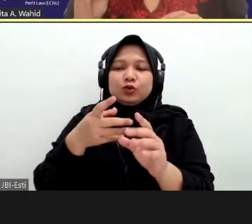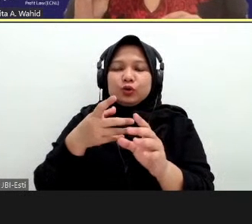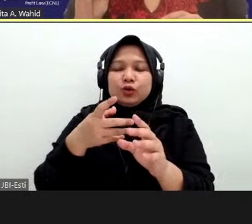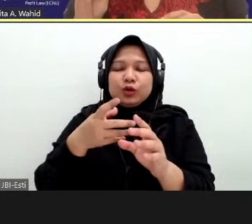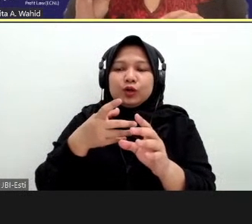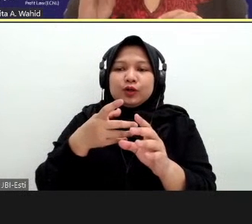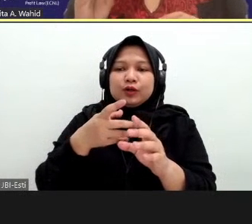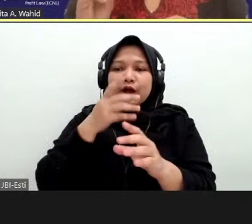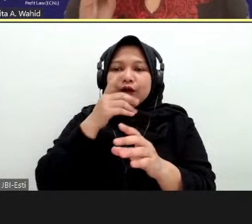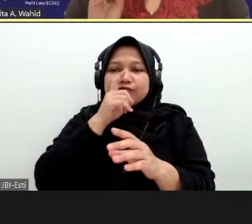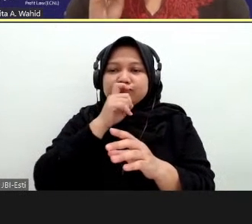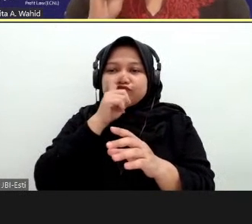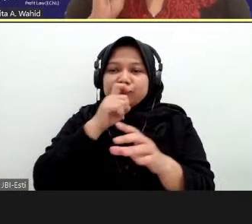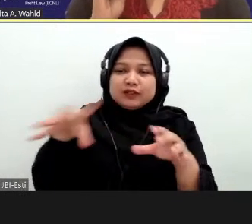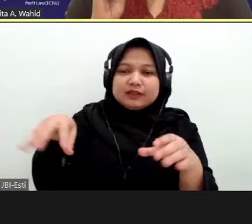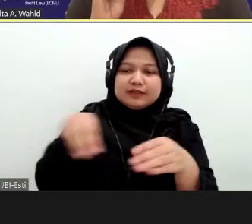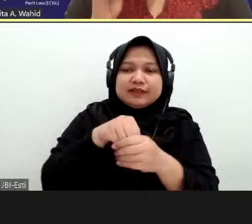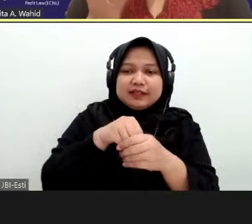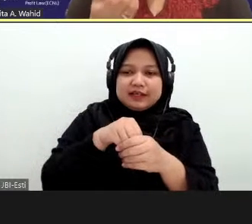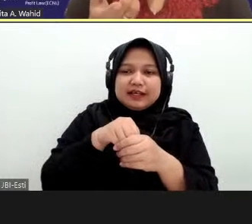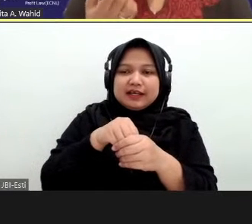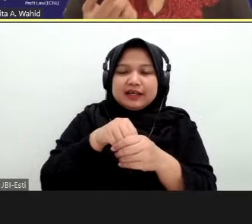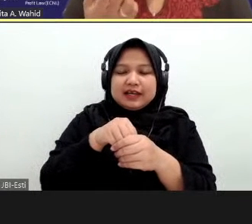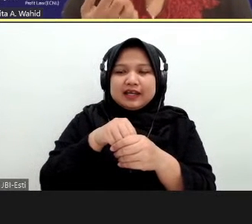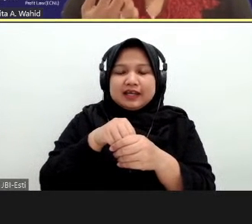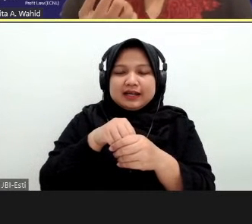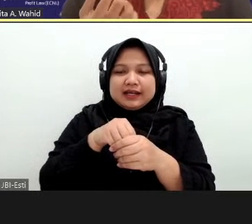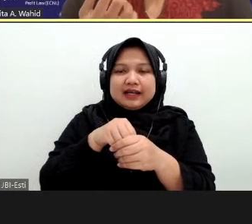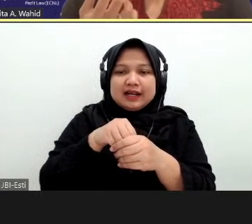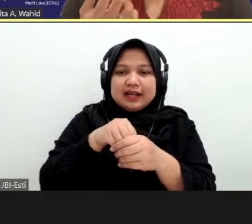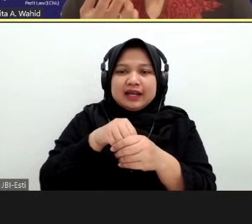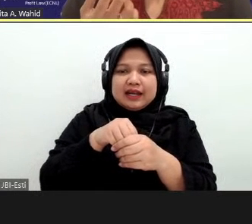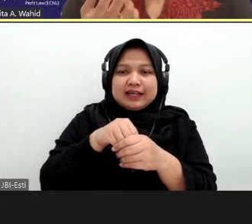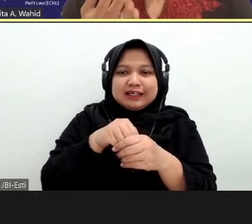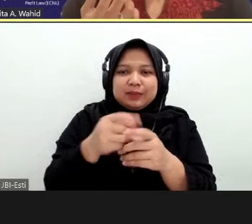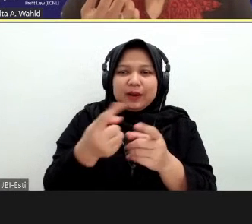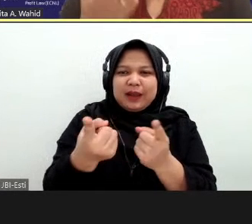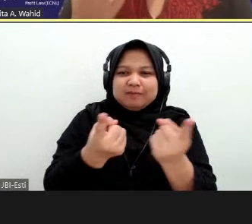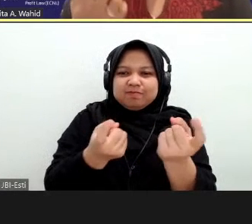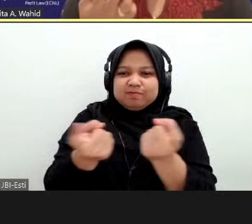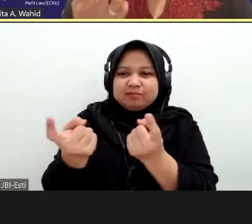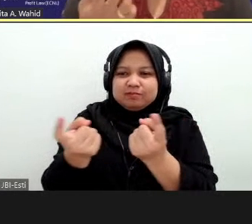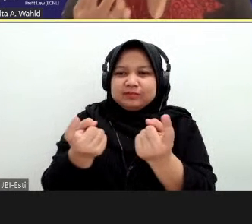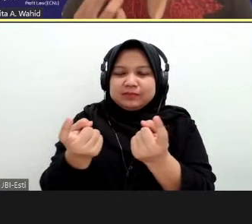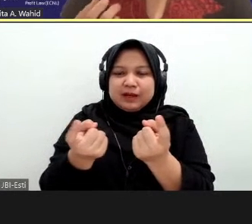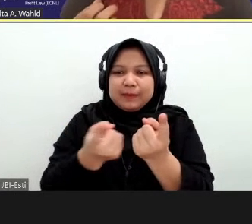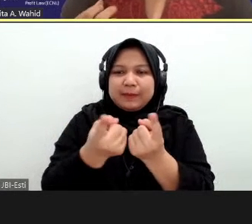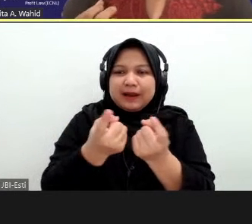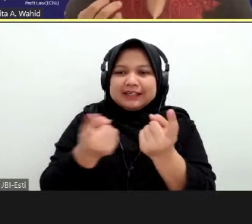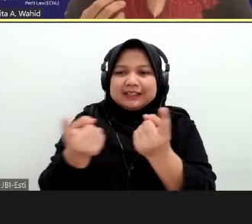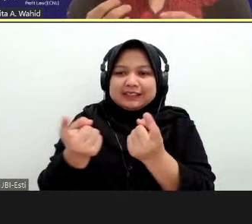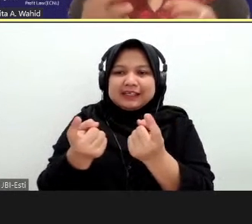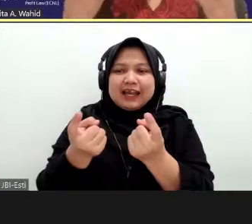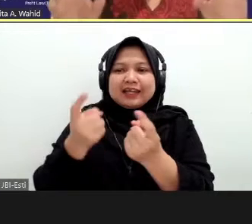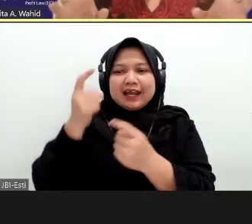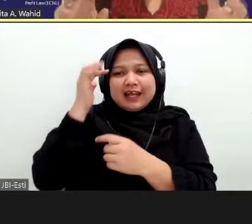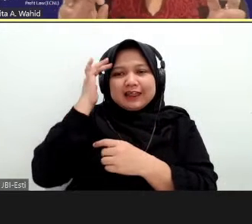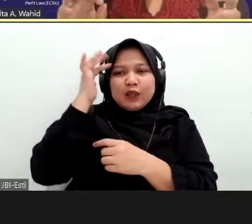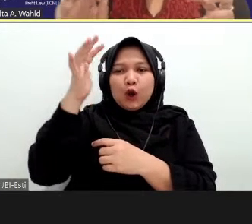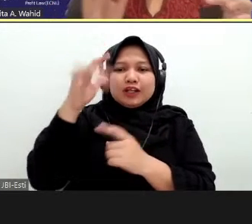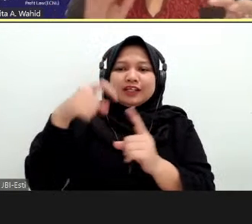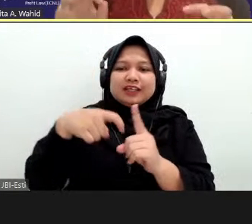defaming or reframing certain figures and stimulating like triggerings that's